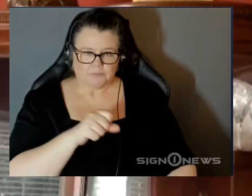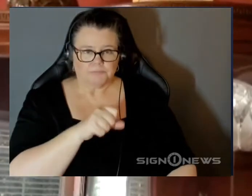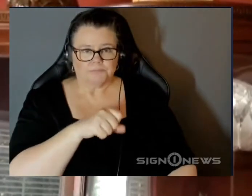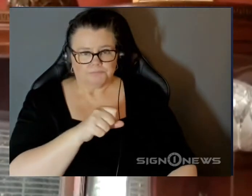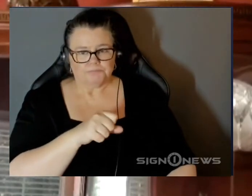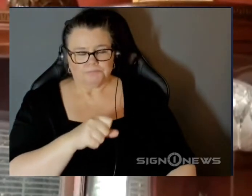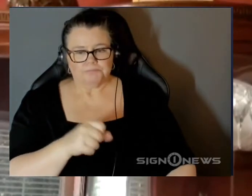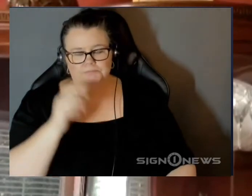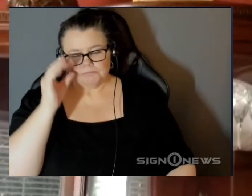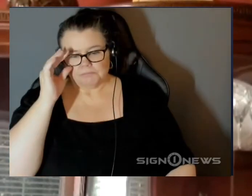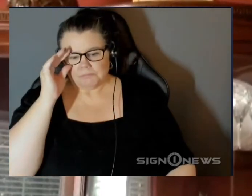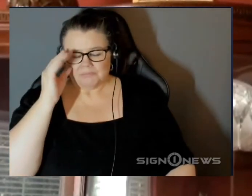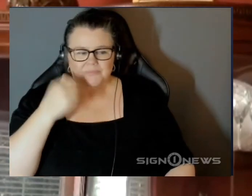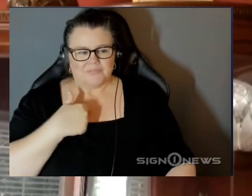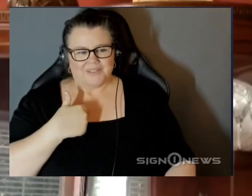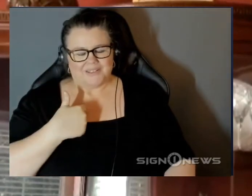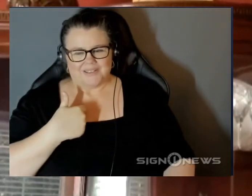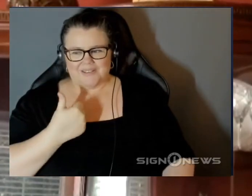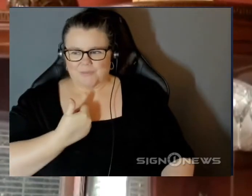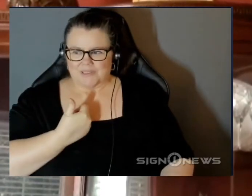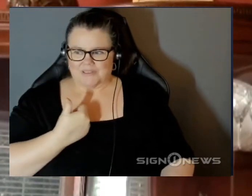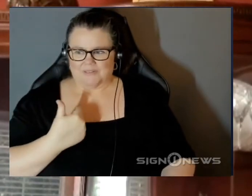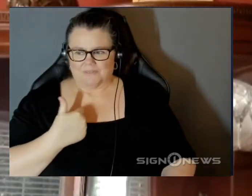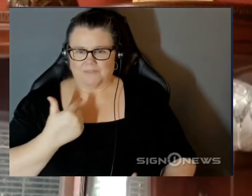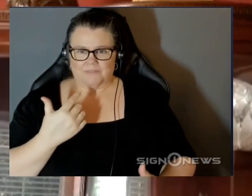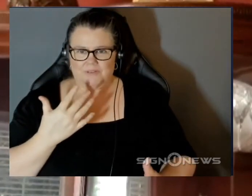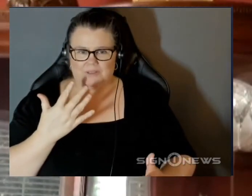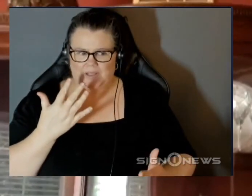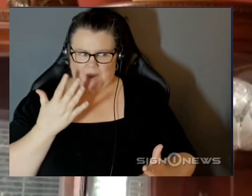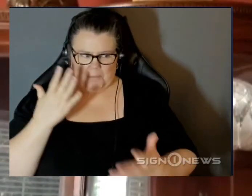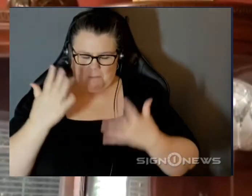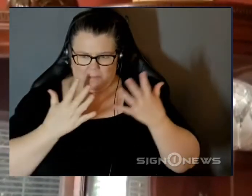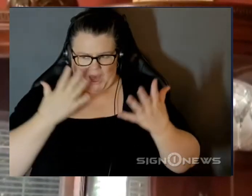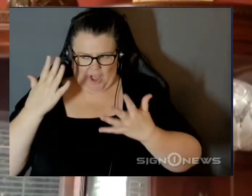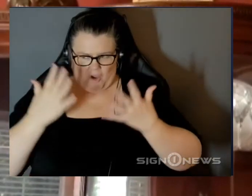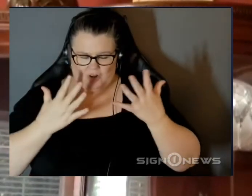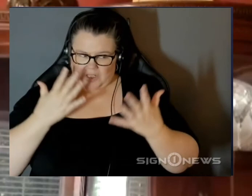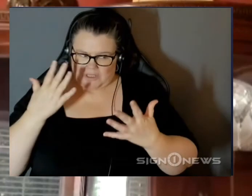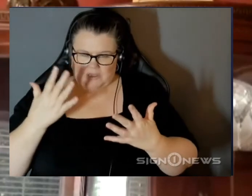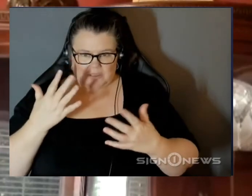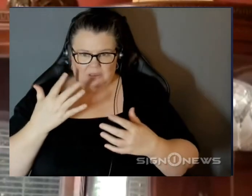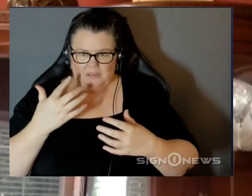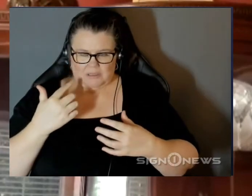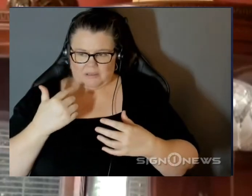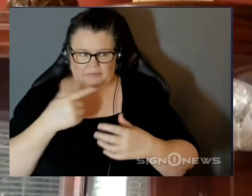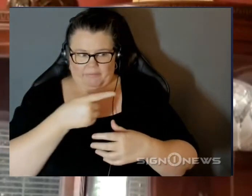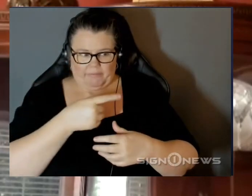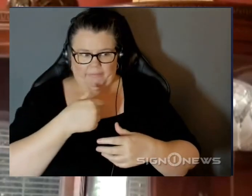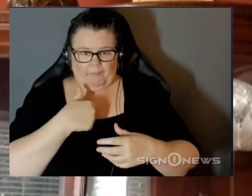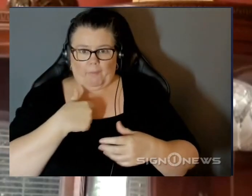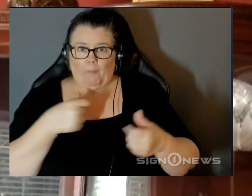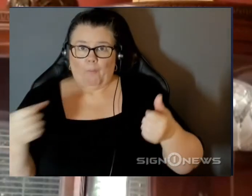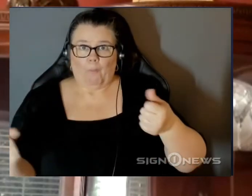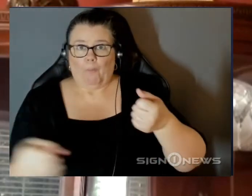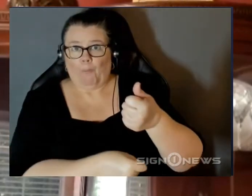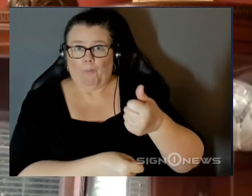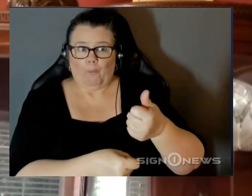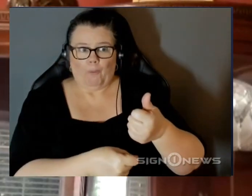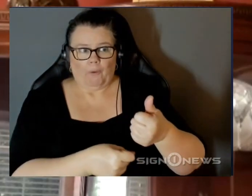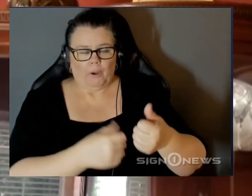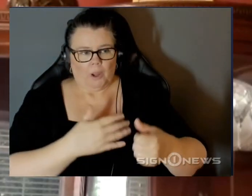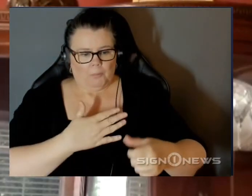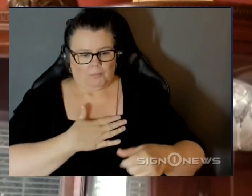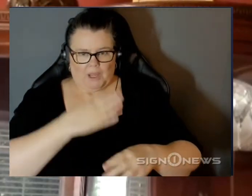just am embarrassed that I put him under guardianship. I don't know what happened to me. Like, I don't know how in my head I